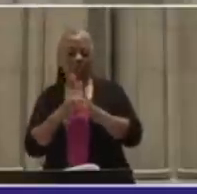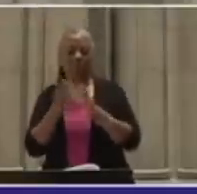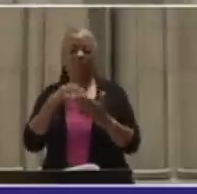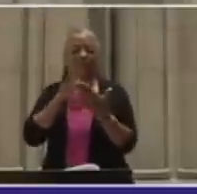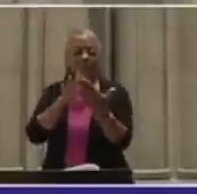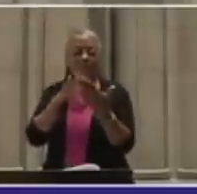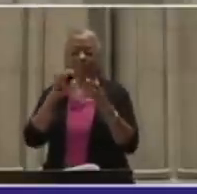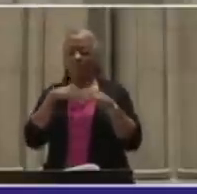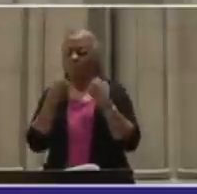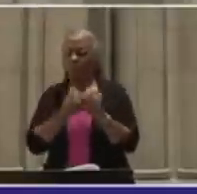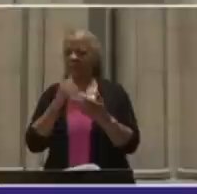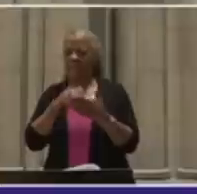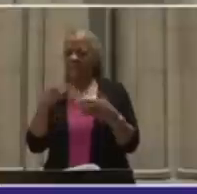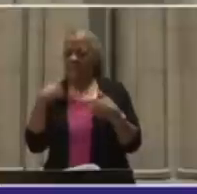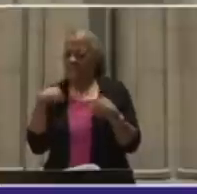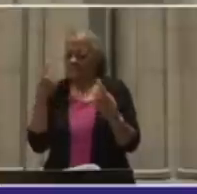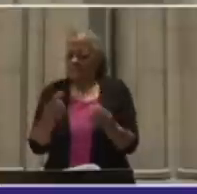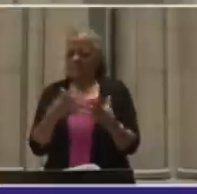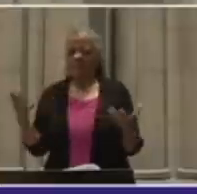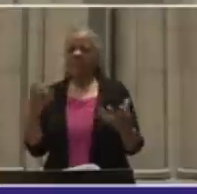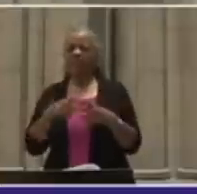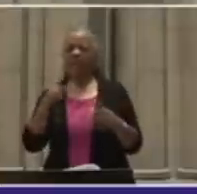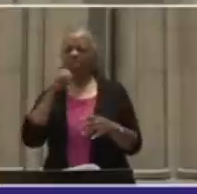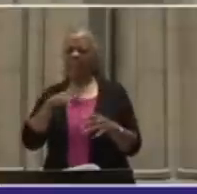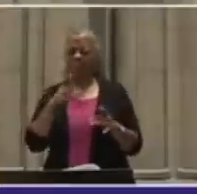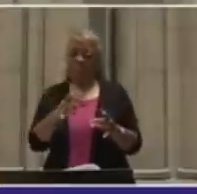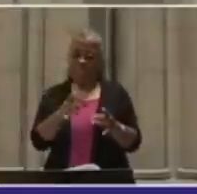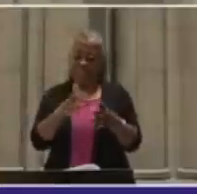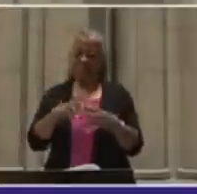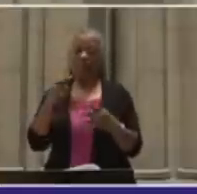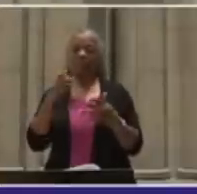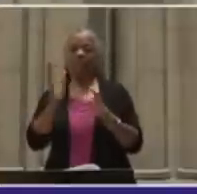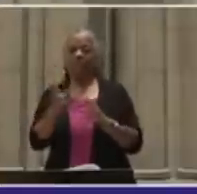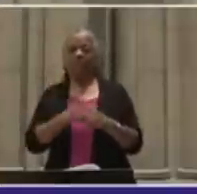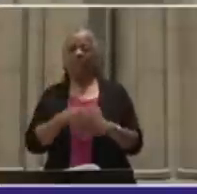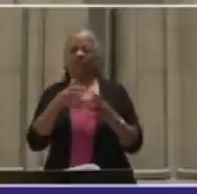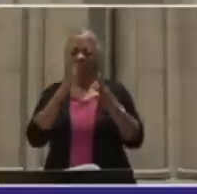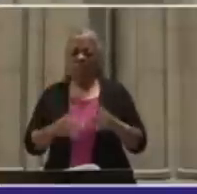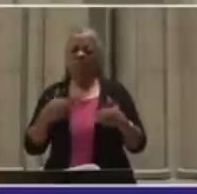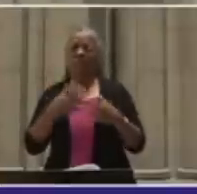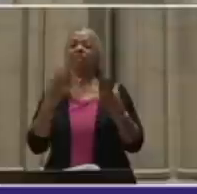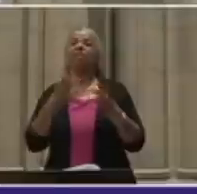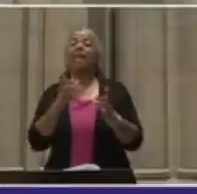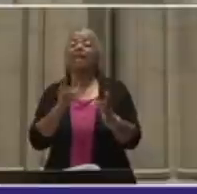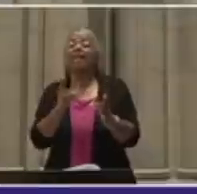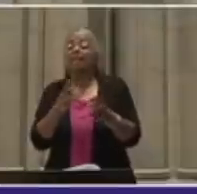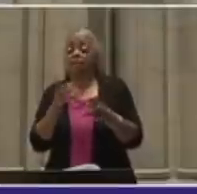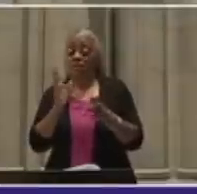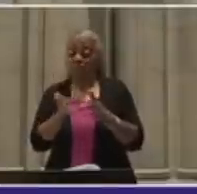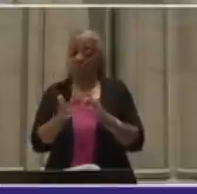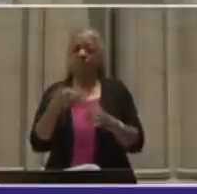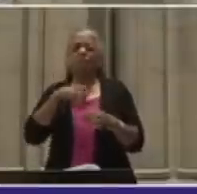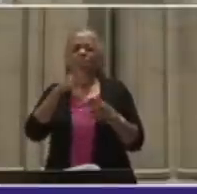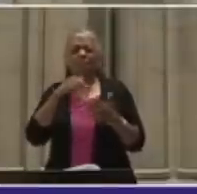Facing a society that has had such a lethal history. God, America, you've had such a lethal history. We must face the